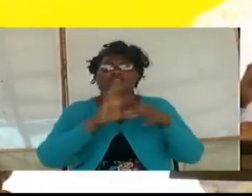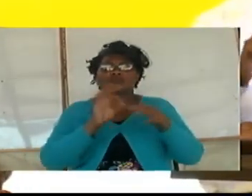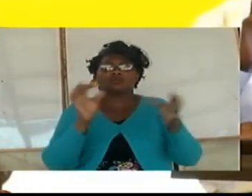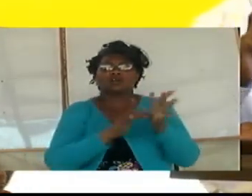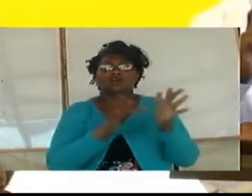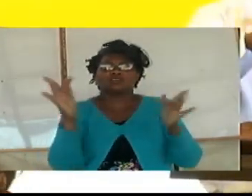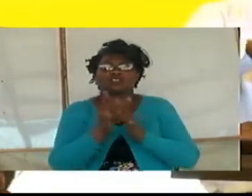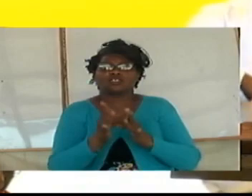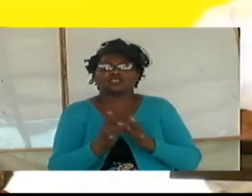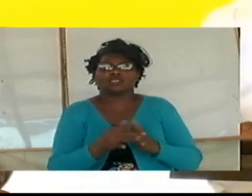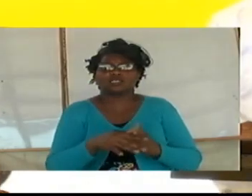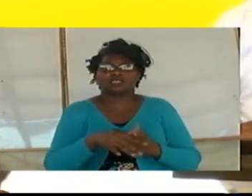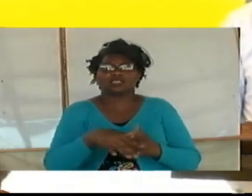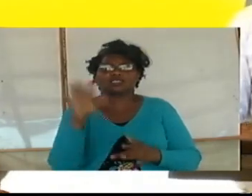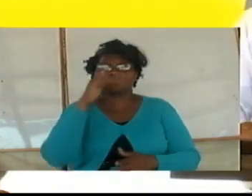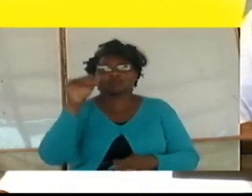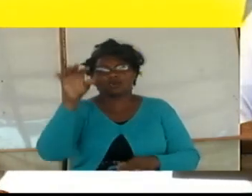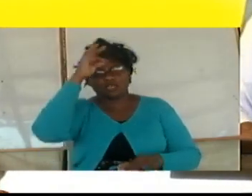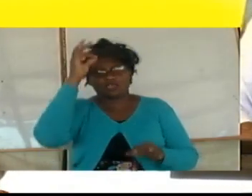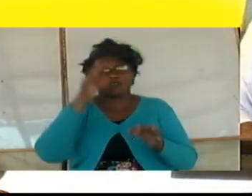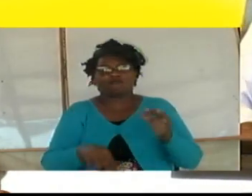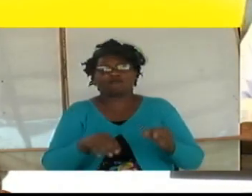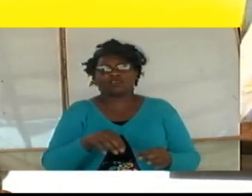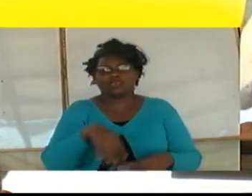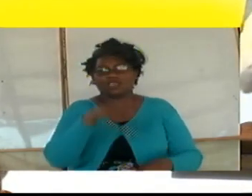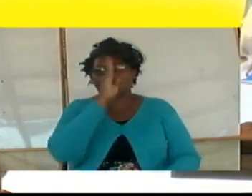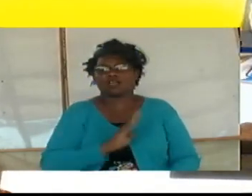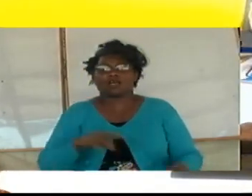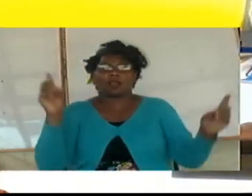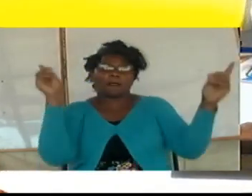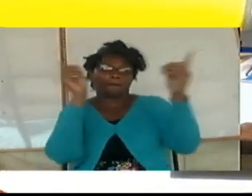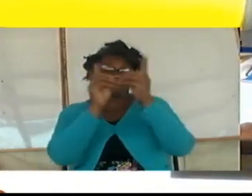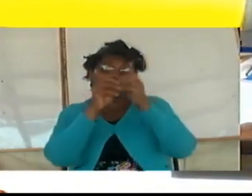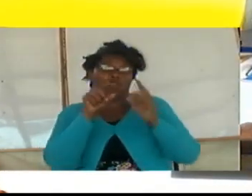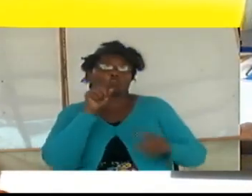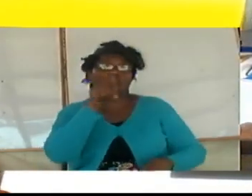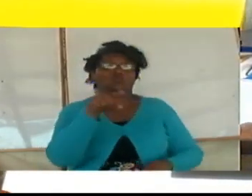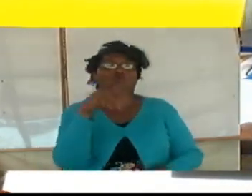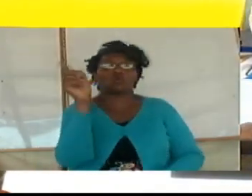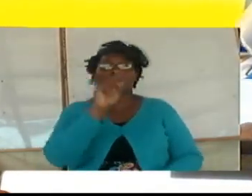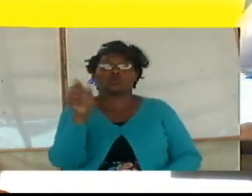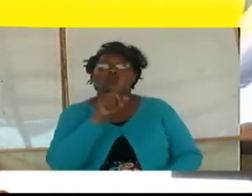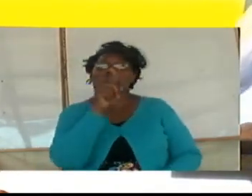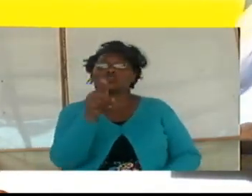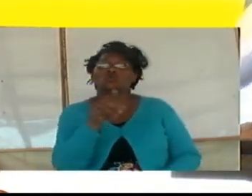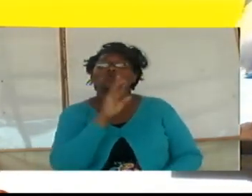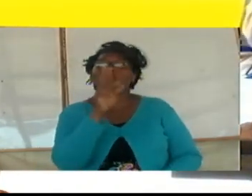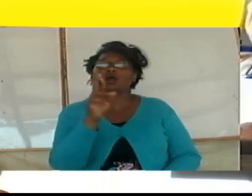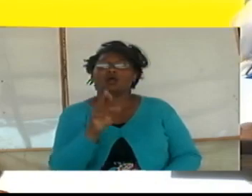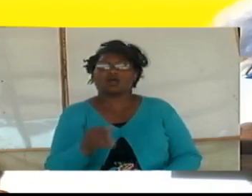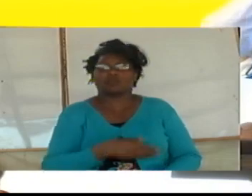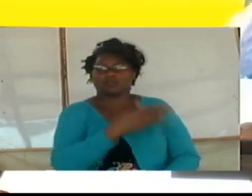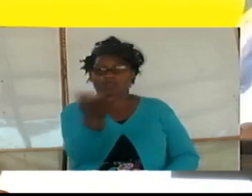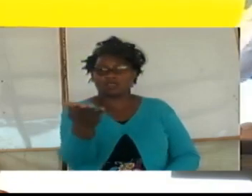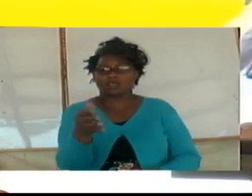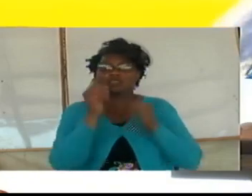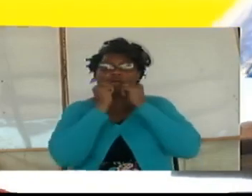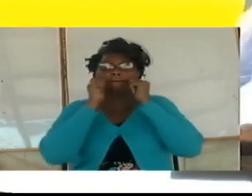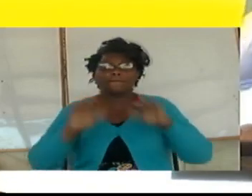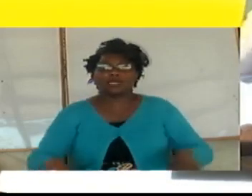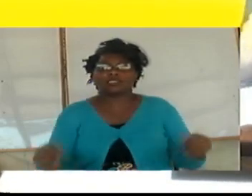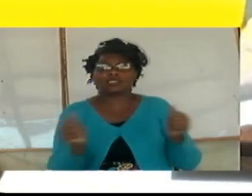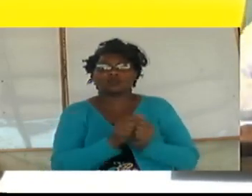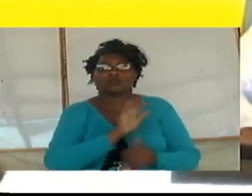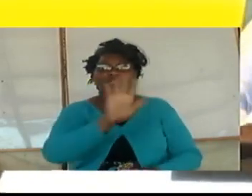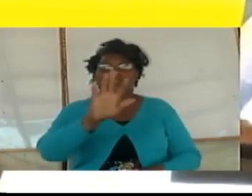he will meet you right where you are. There's a blessing with your name on it. And if you just believe God, I know that God will